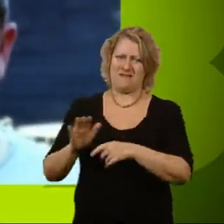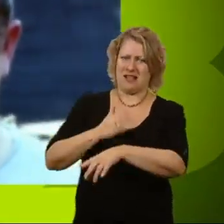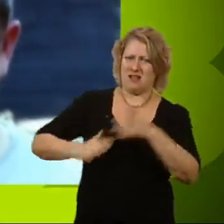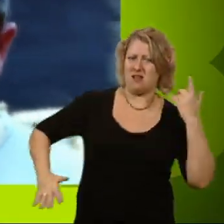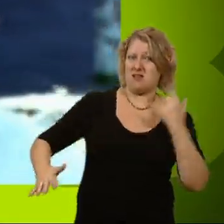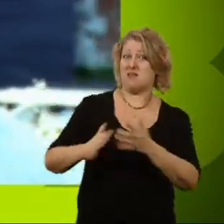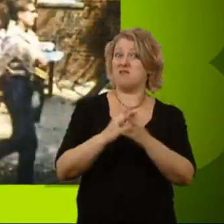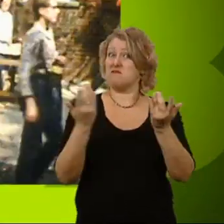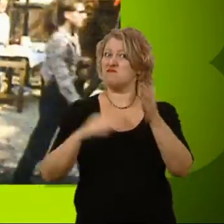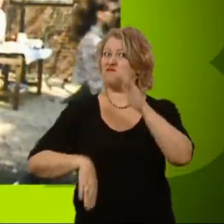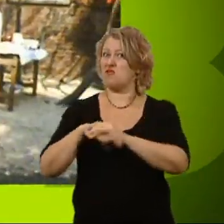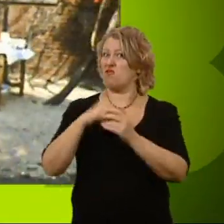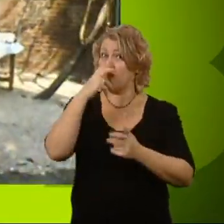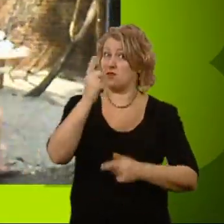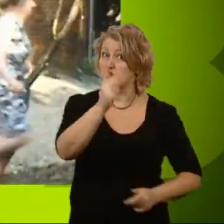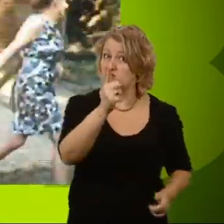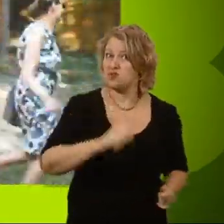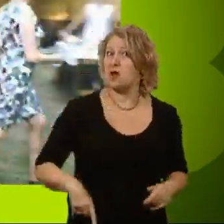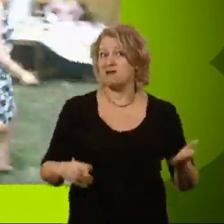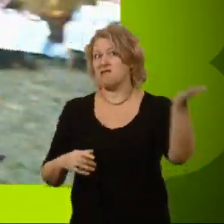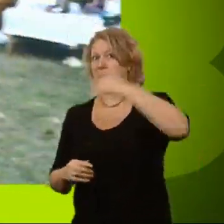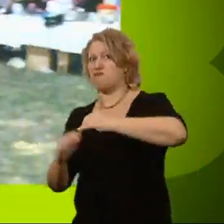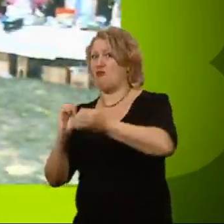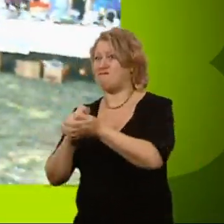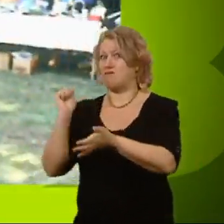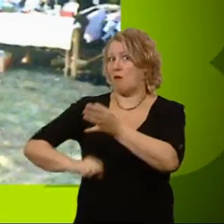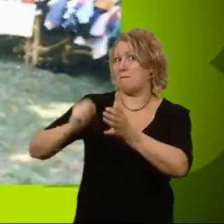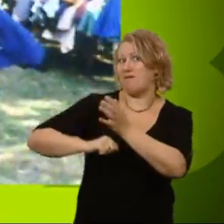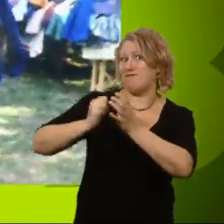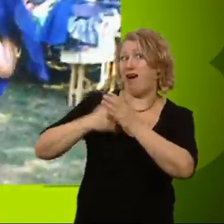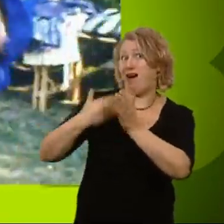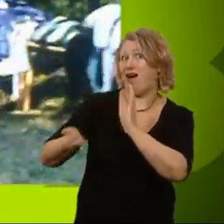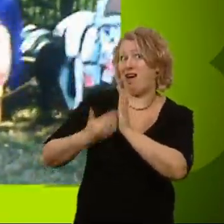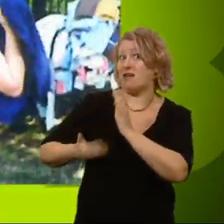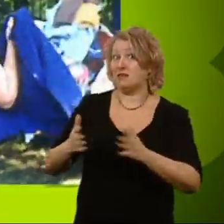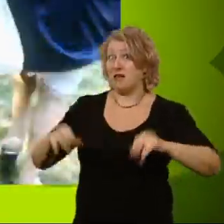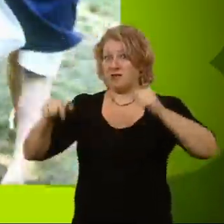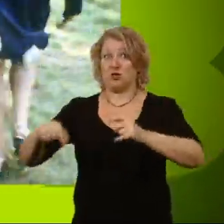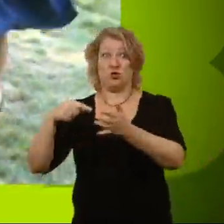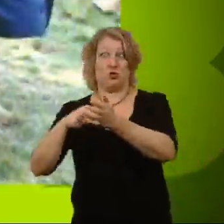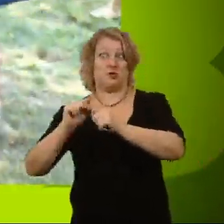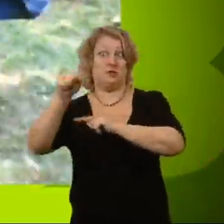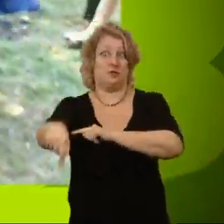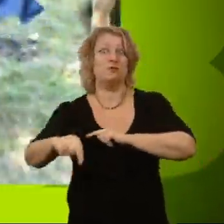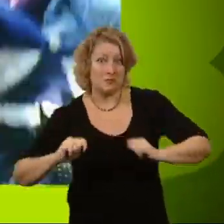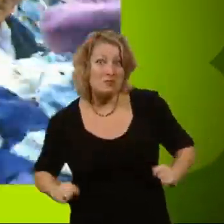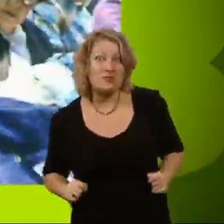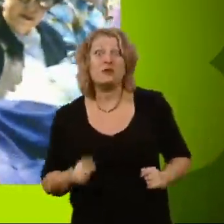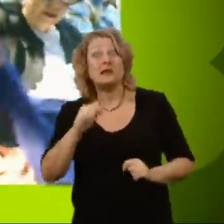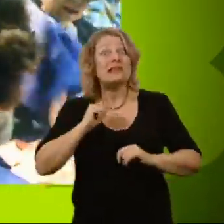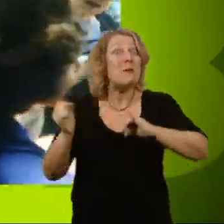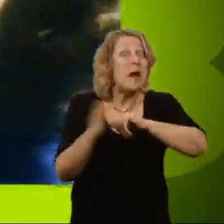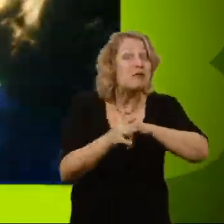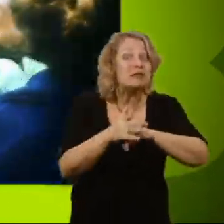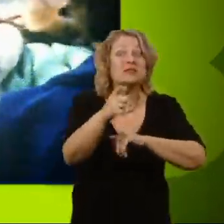of Herberts for you? Get down to the Jumbo Mumbo Jumbo Jumble sale, starting Tuesday week. Getting